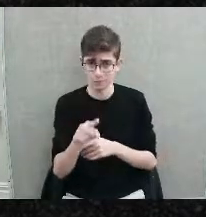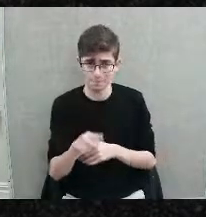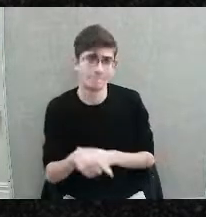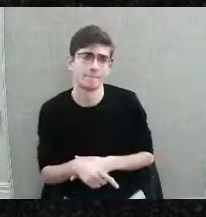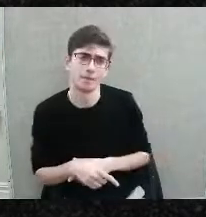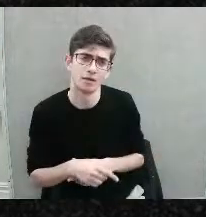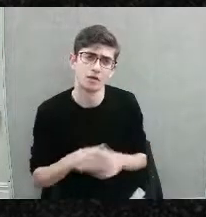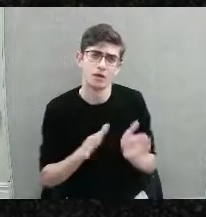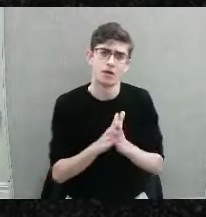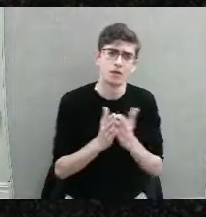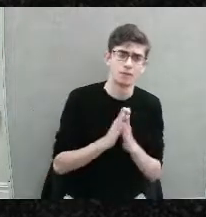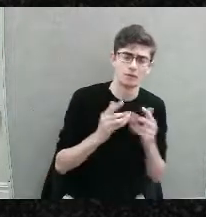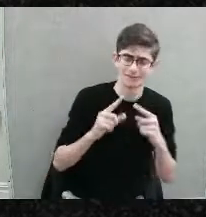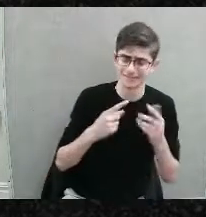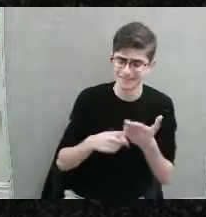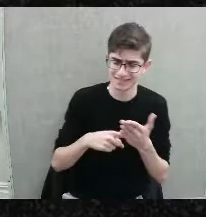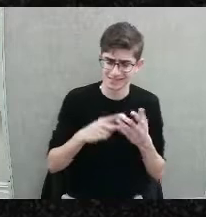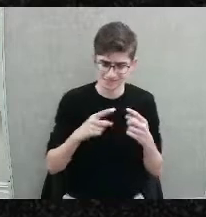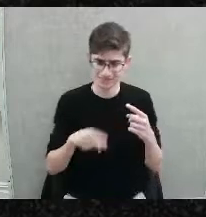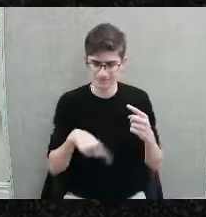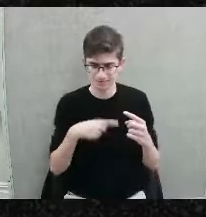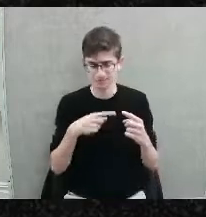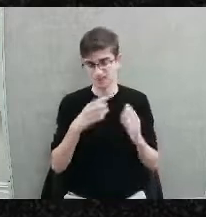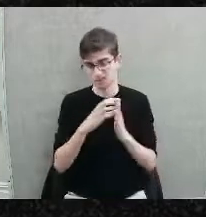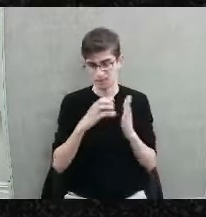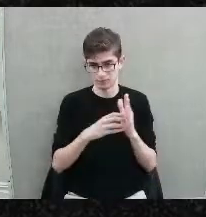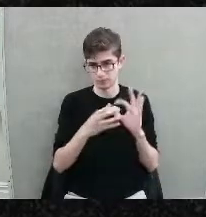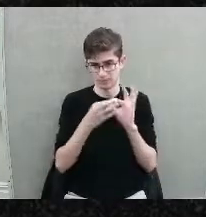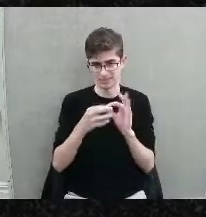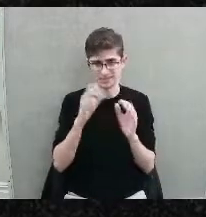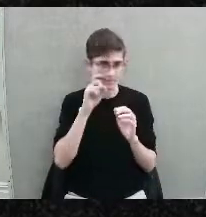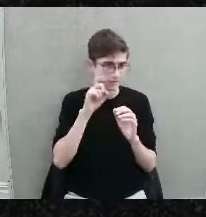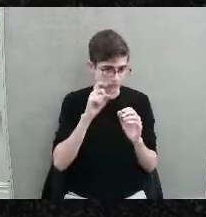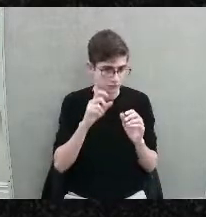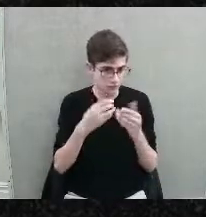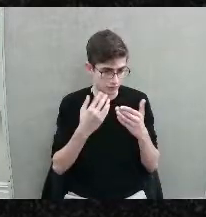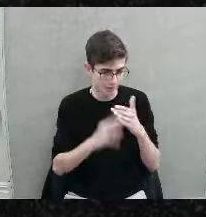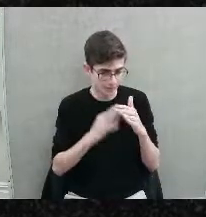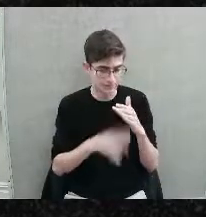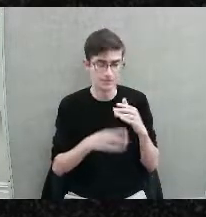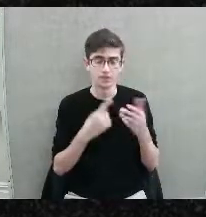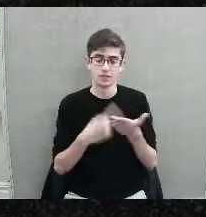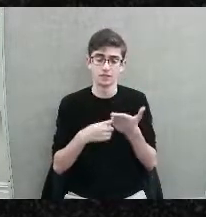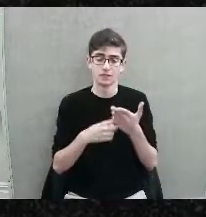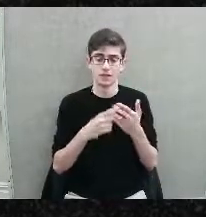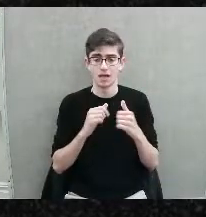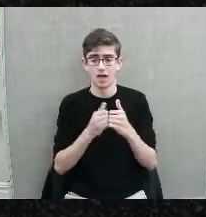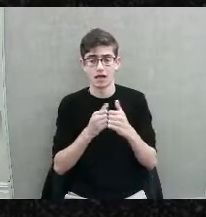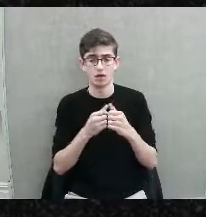discourses come to travel globally, come to different places, but end up